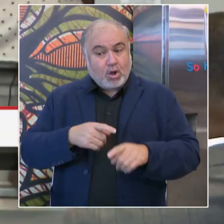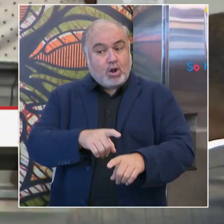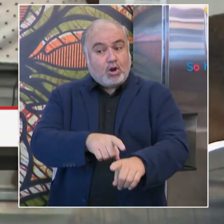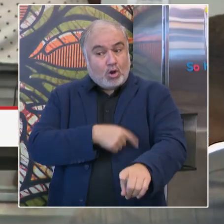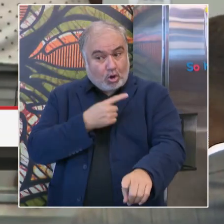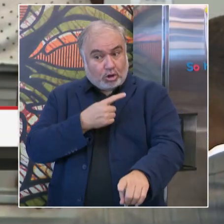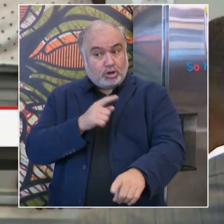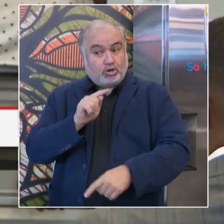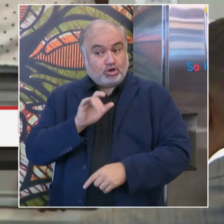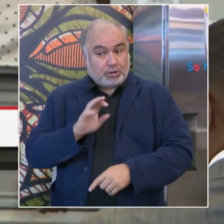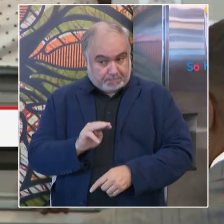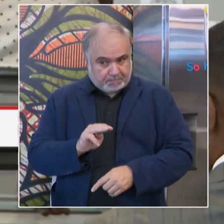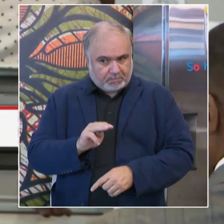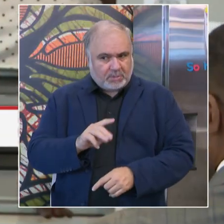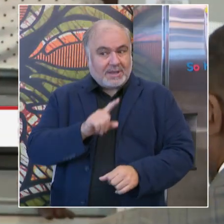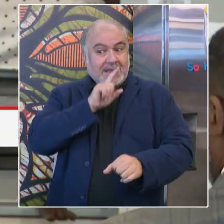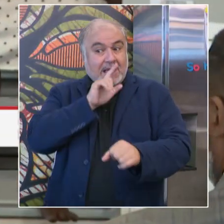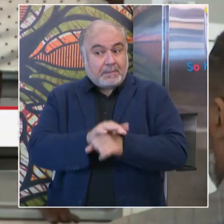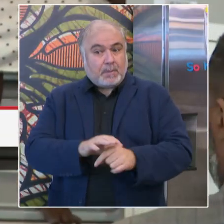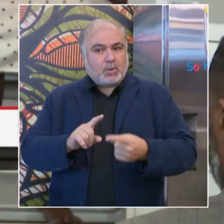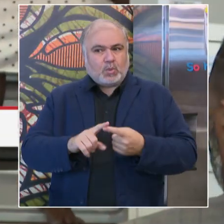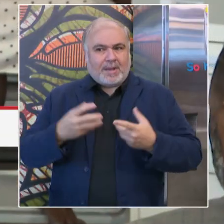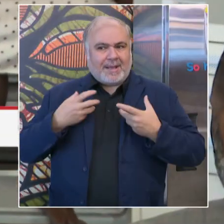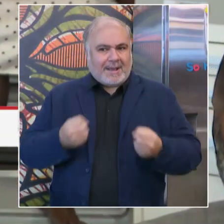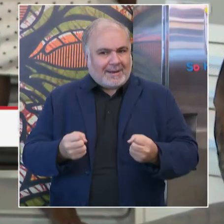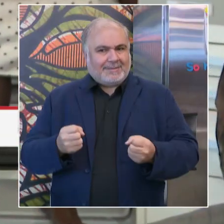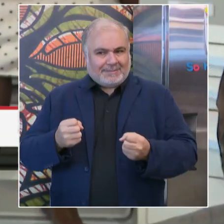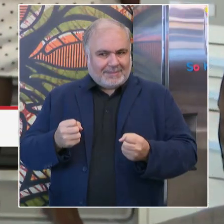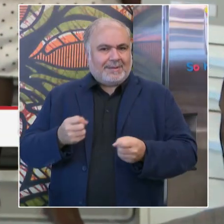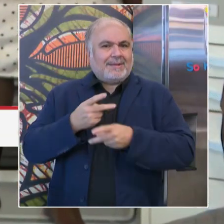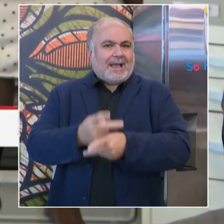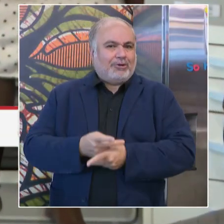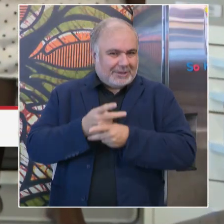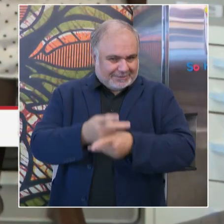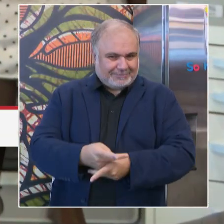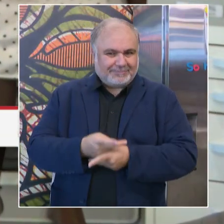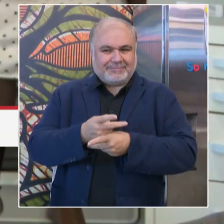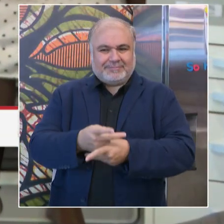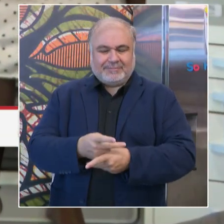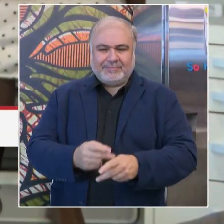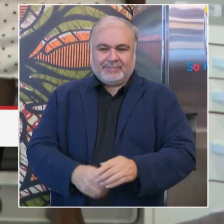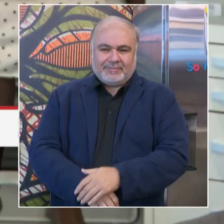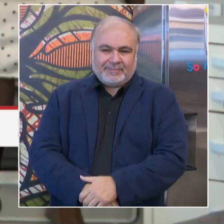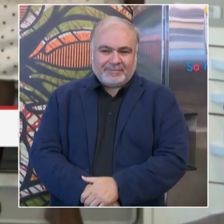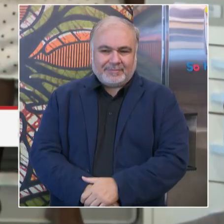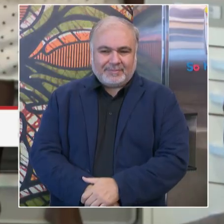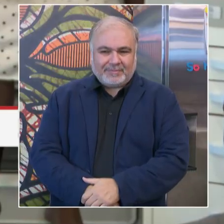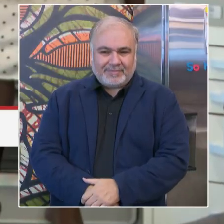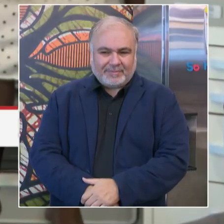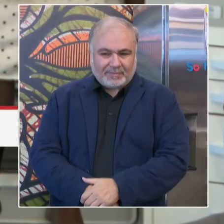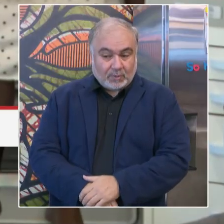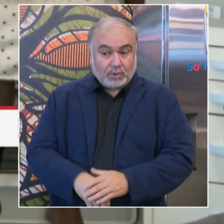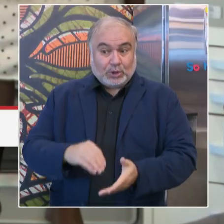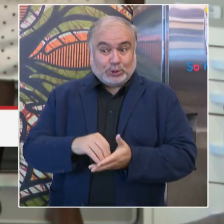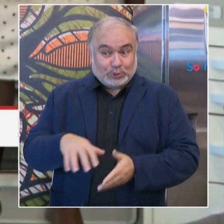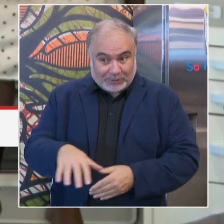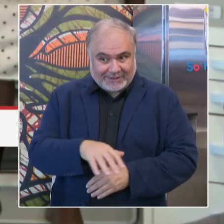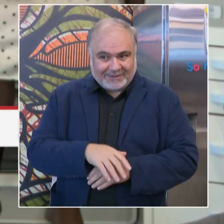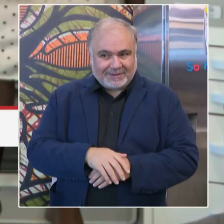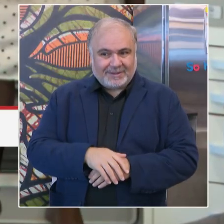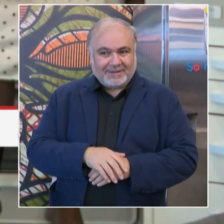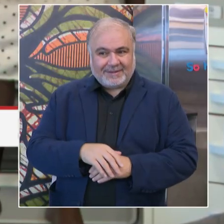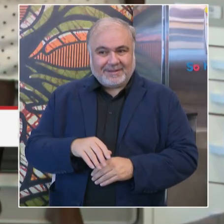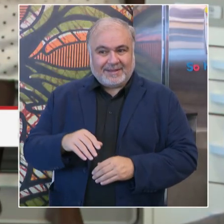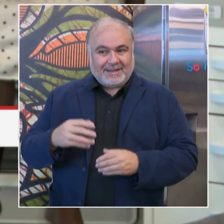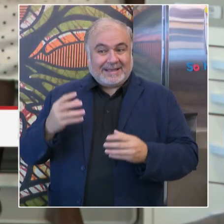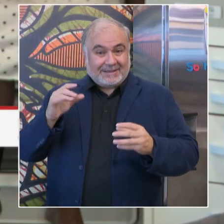our objectives is for these young people to bring that knowledge that they learn here, as well as the experiences that they have at Whitman Walker, back